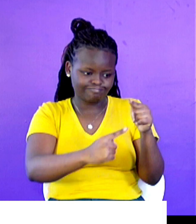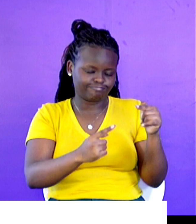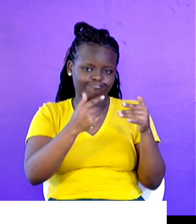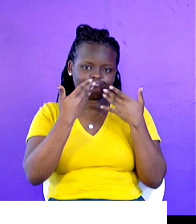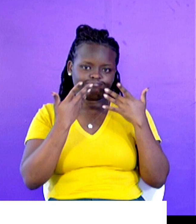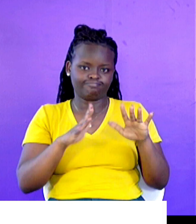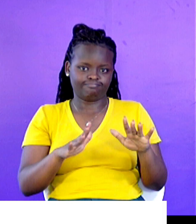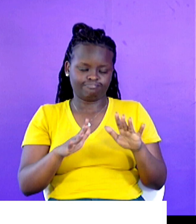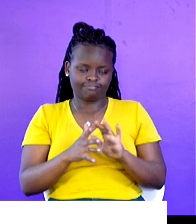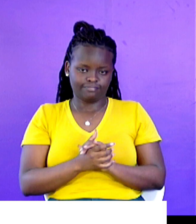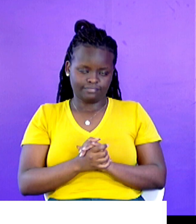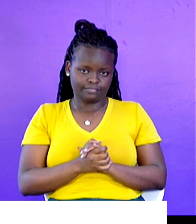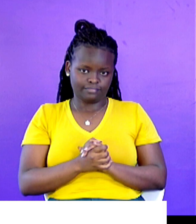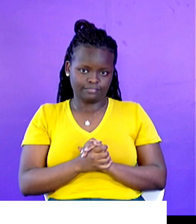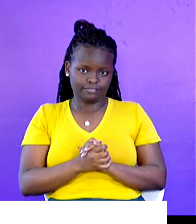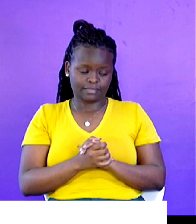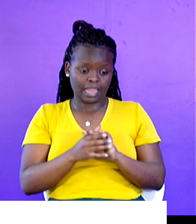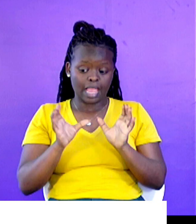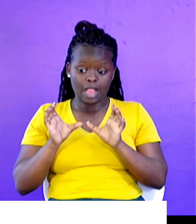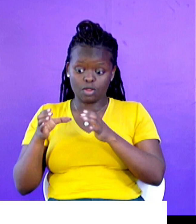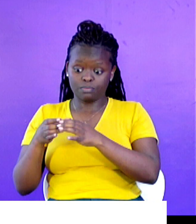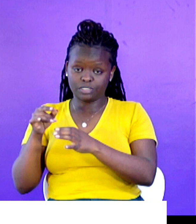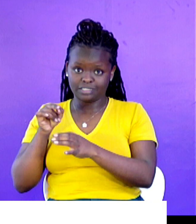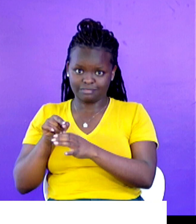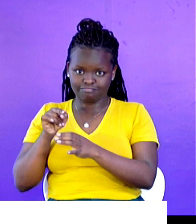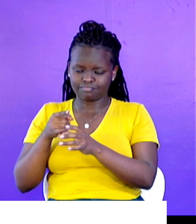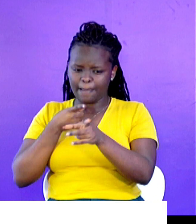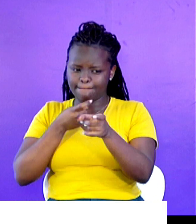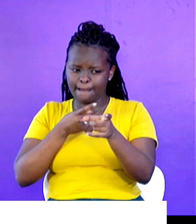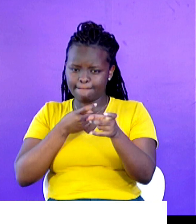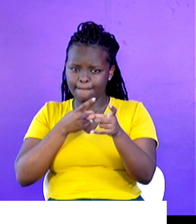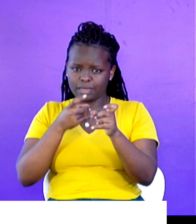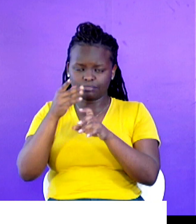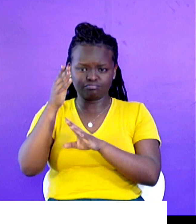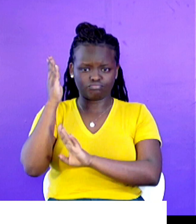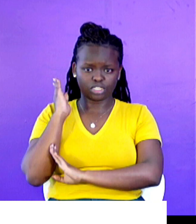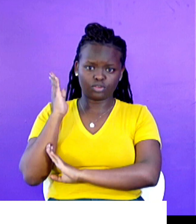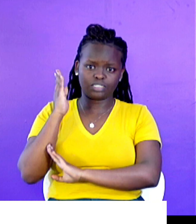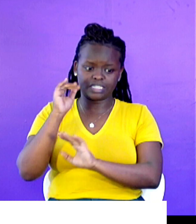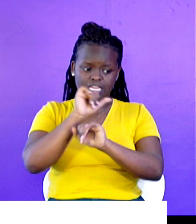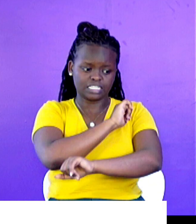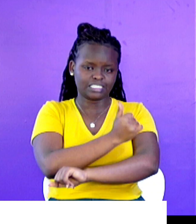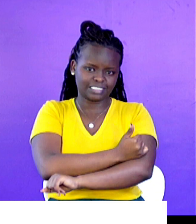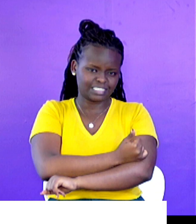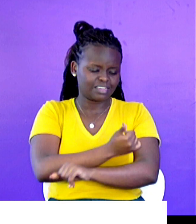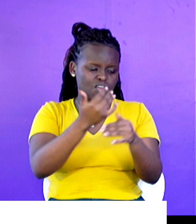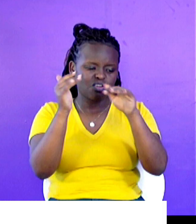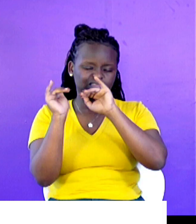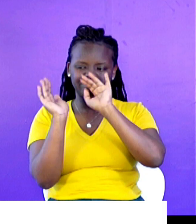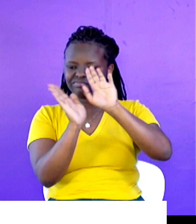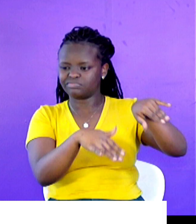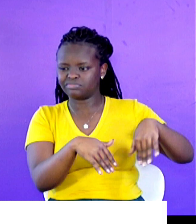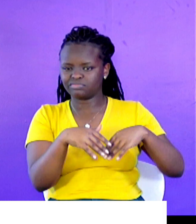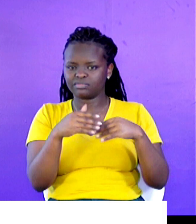killed so far. The community accuses security agencies of neglecting the area